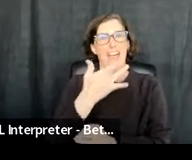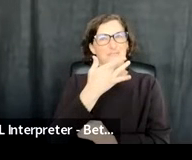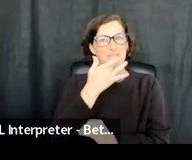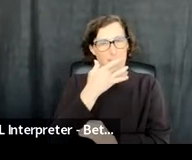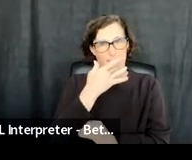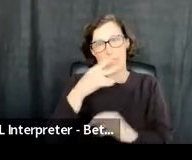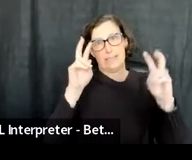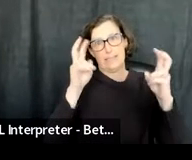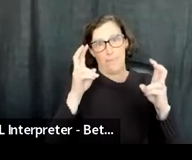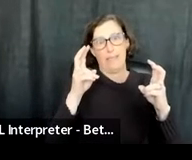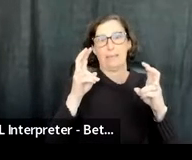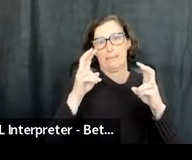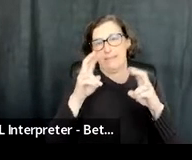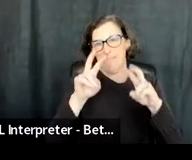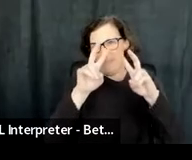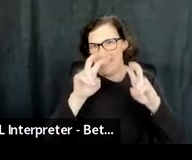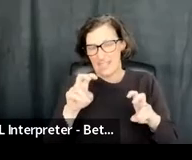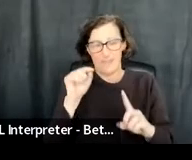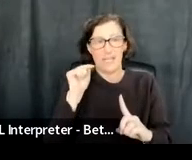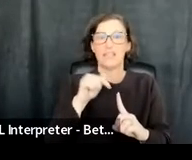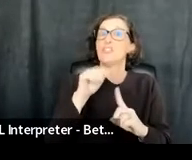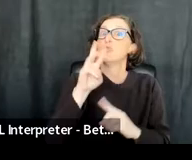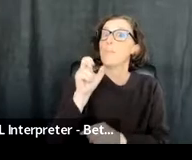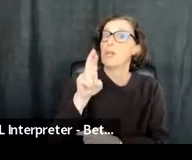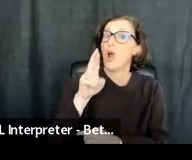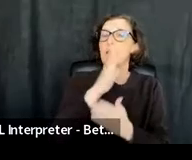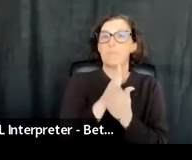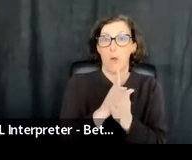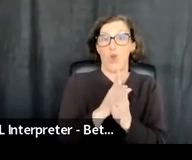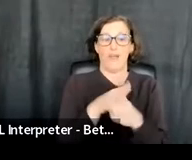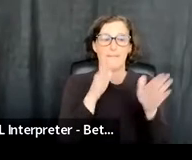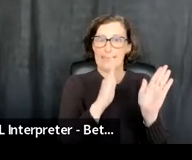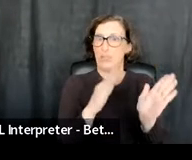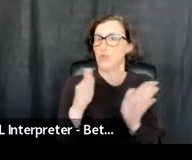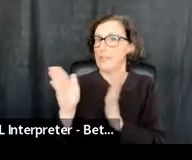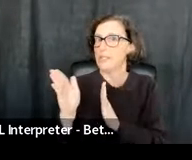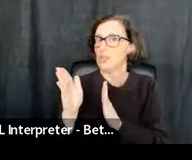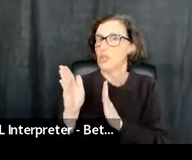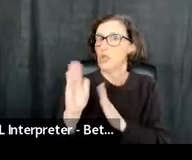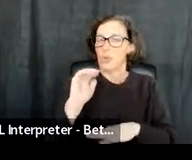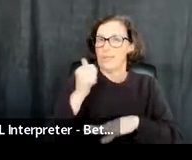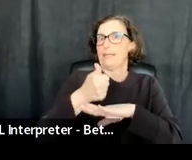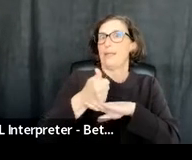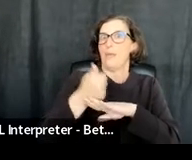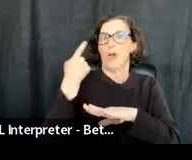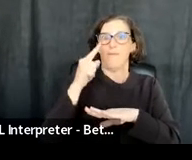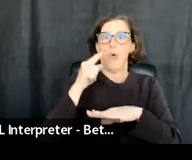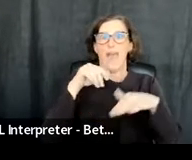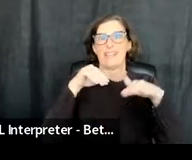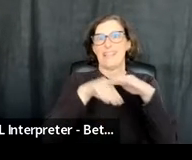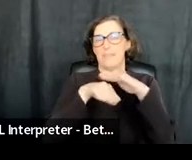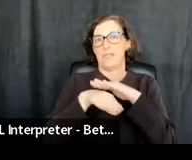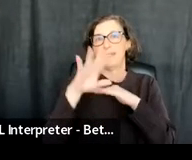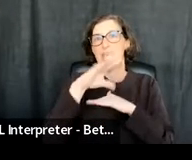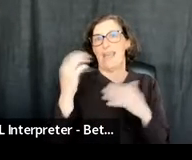assessments. This webinar is part of a series we're putting on regarding accessibility and accommodation. Some